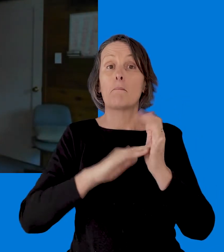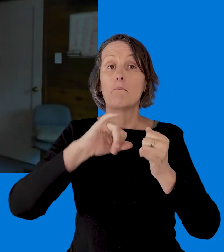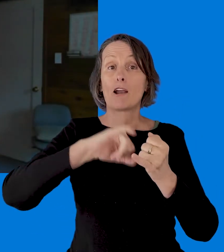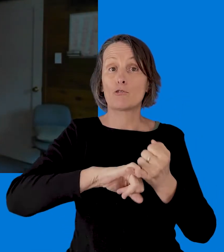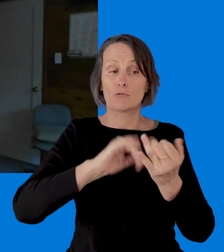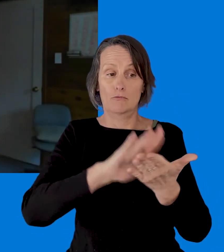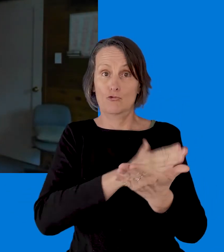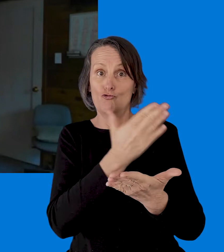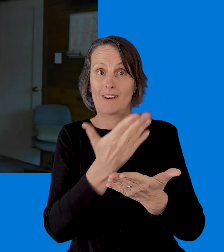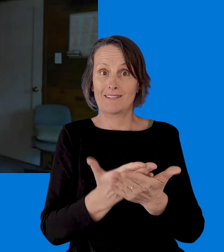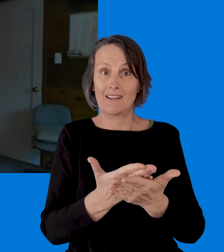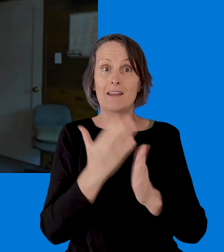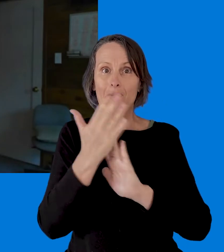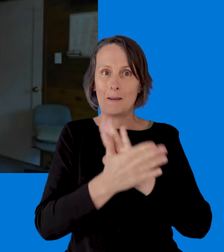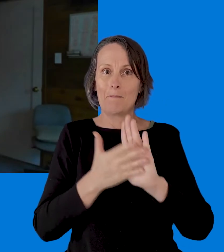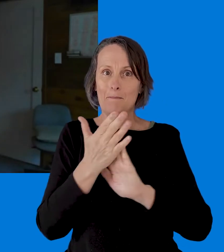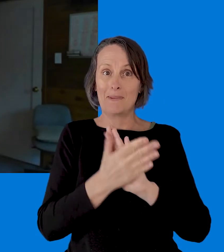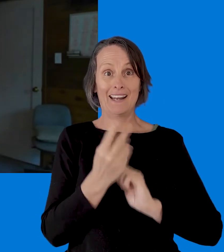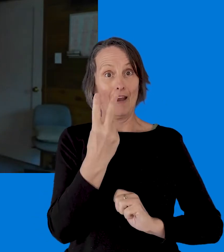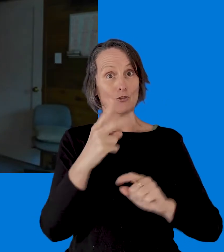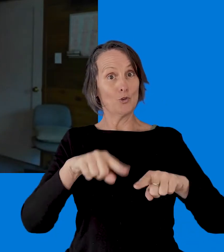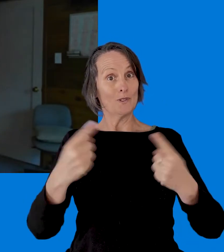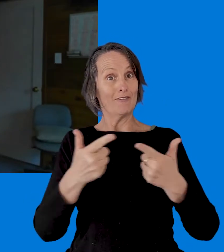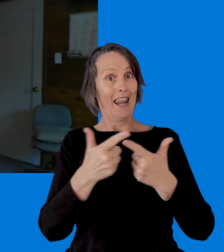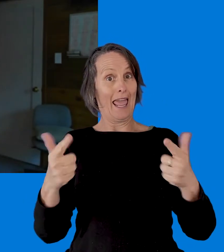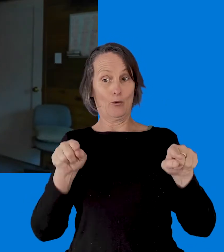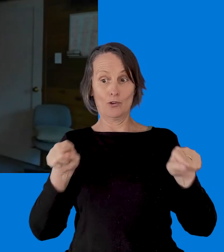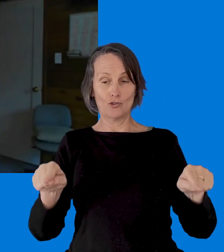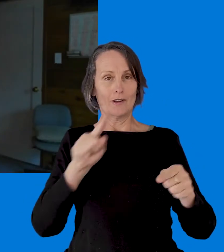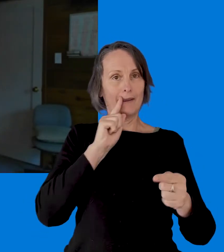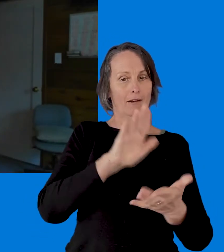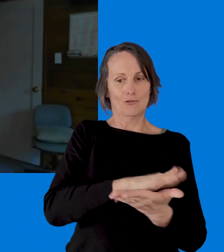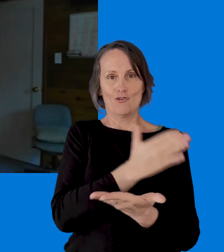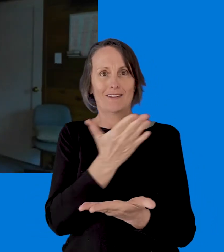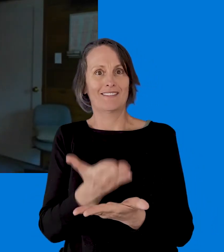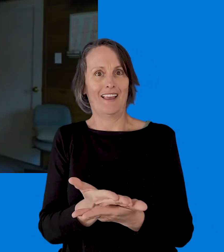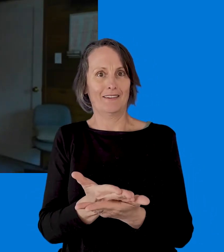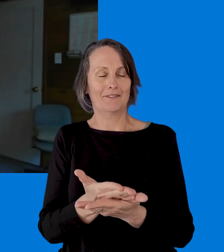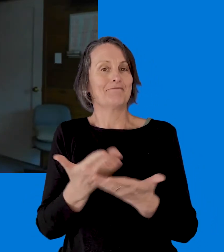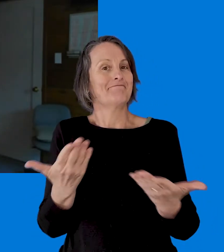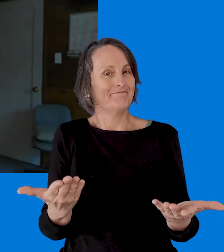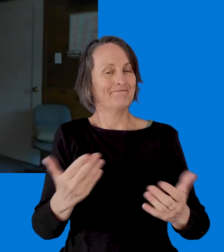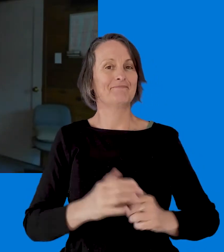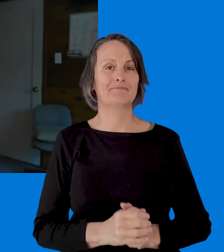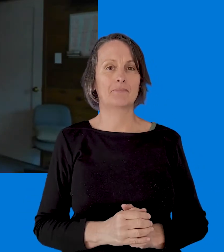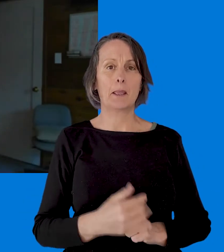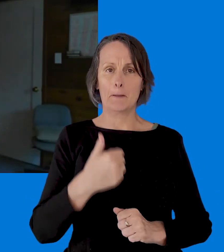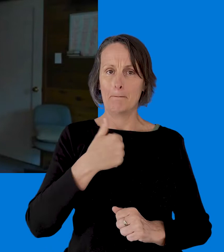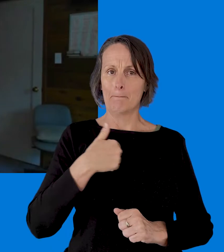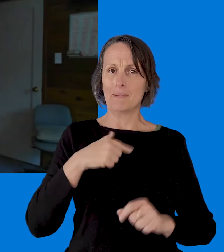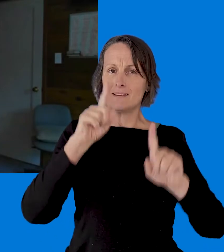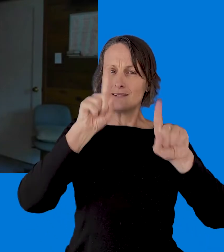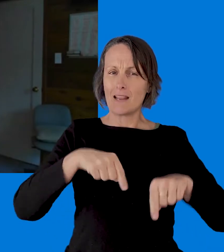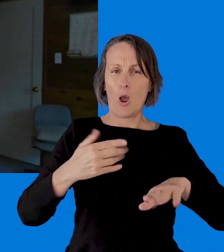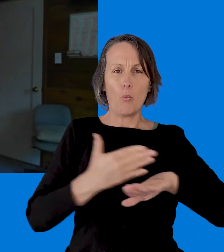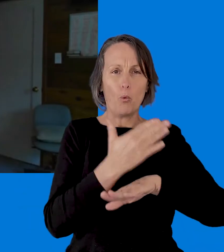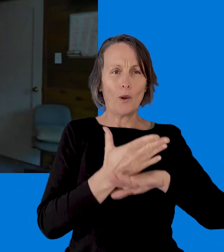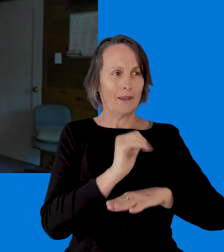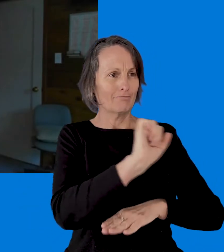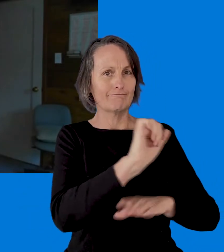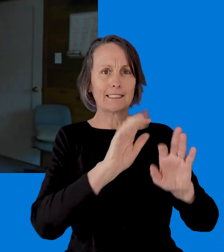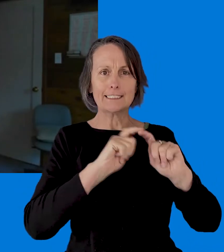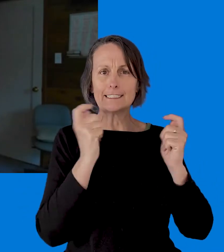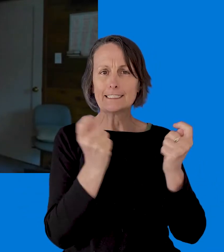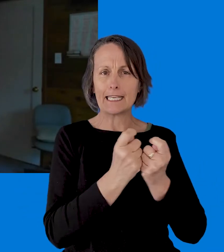a product that allows you to translate between languages. It's aptly named for that reason. And I've been with the